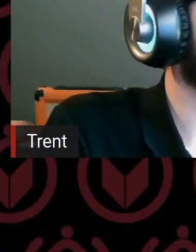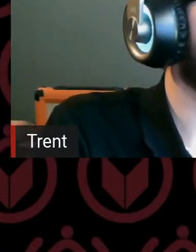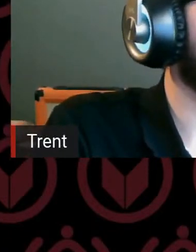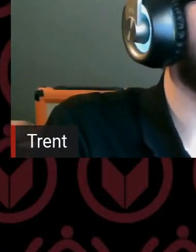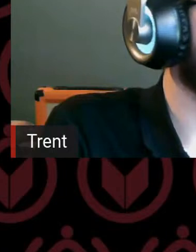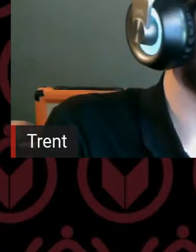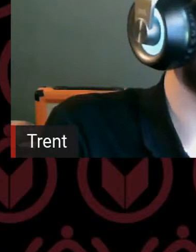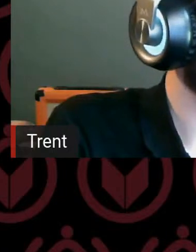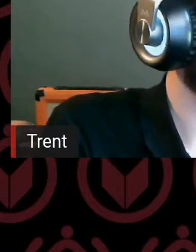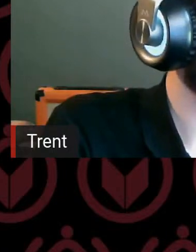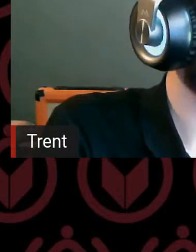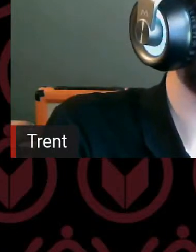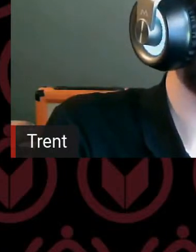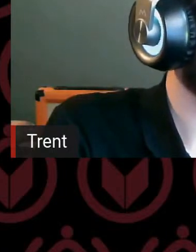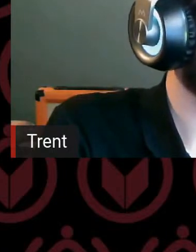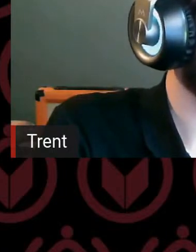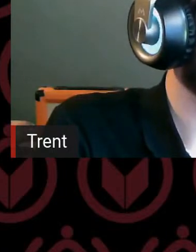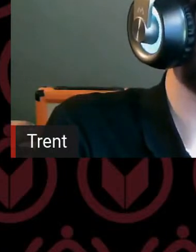share a different screen.